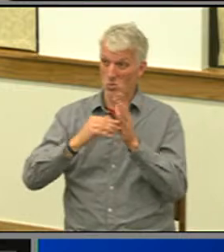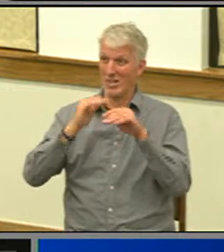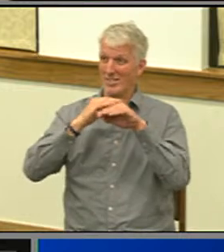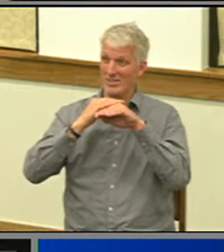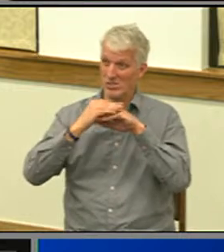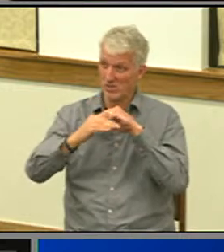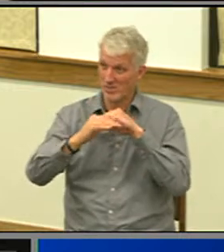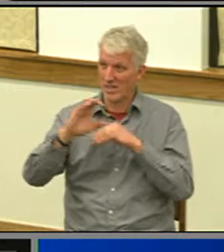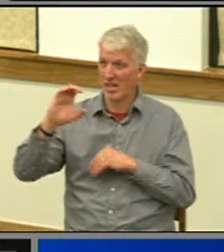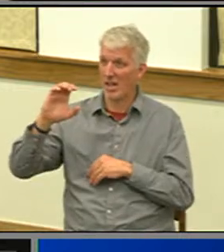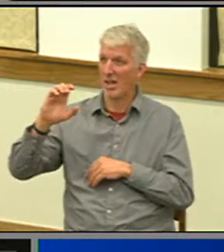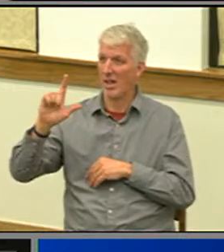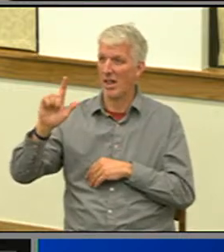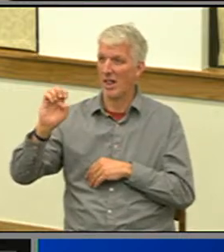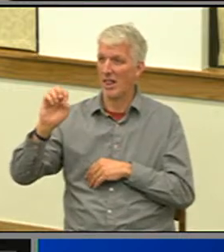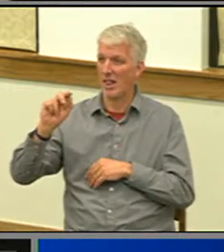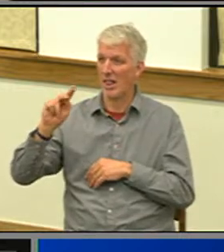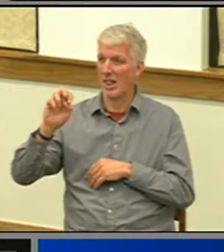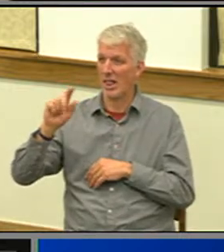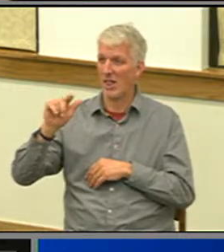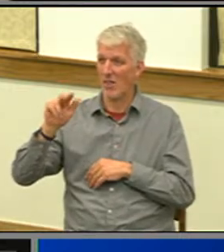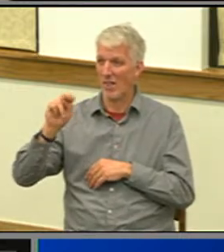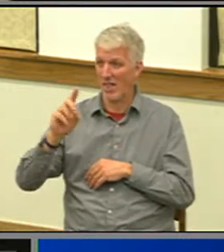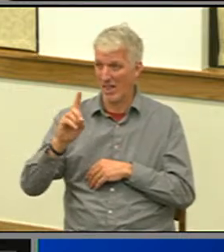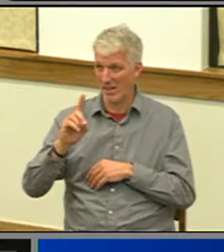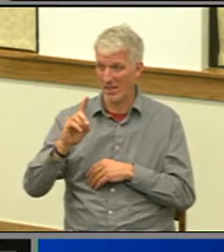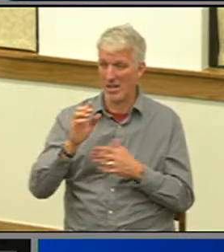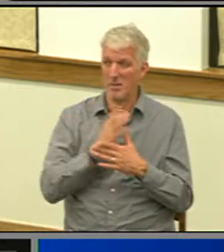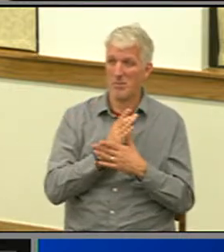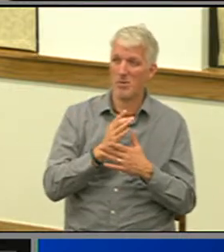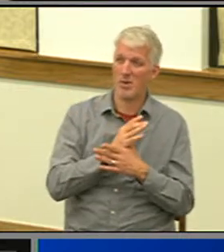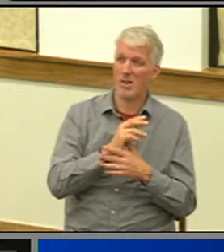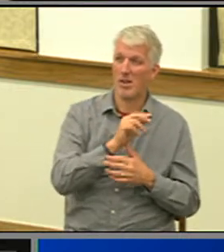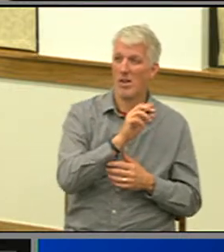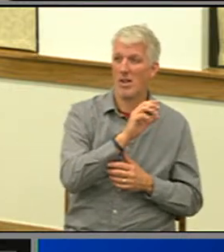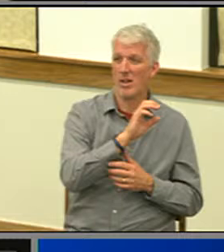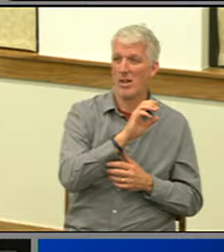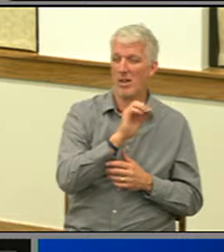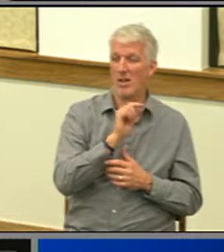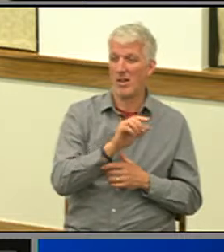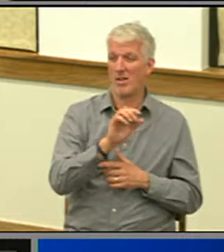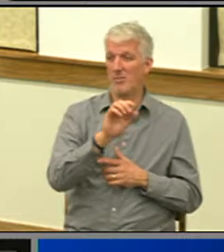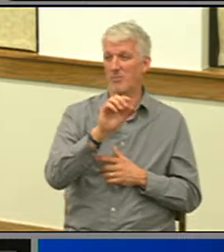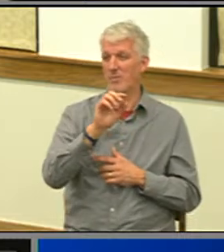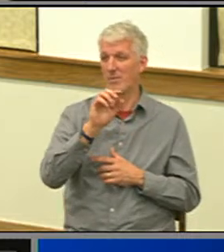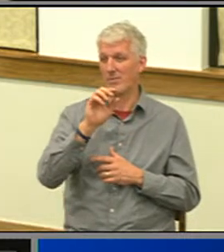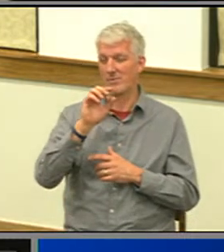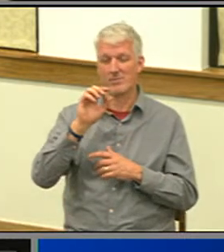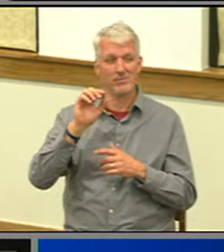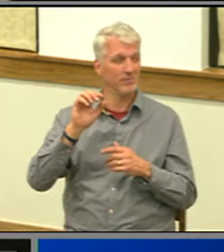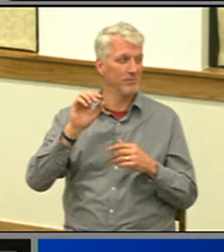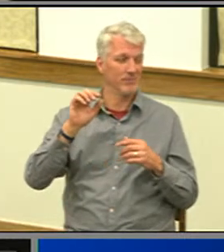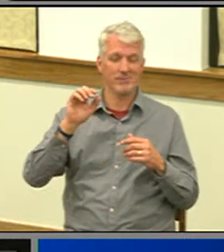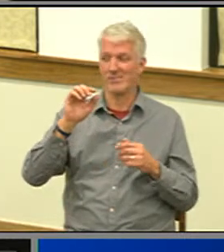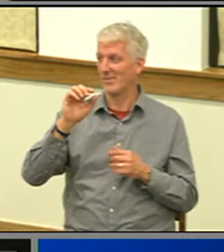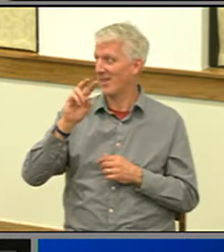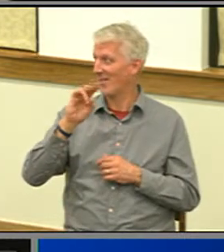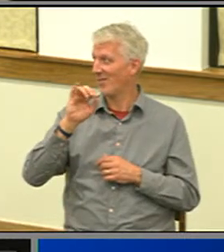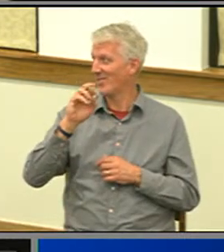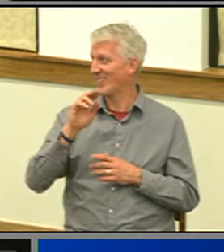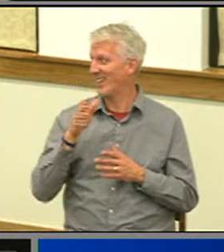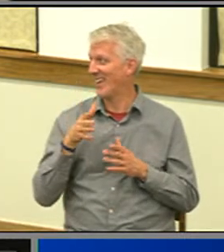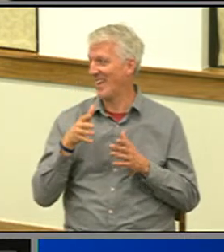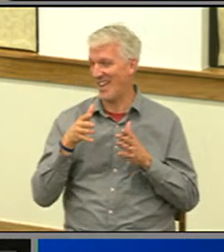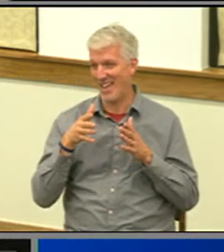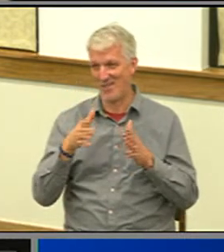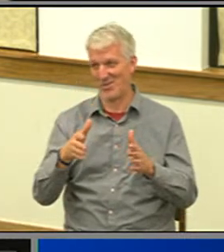be Cleveland Road between Glenwood Road and Olmsted Drive, Norton Avenue between Olmsted Drive and Kenneth Road, Virginia Avenue